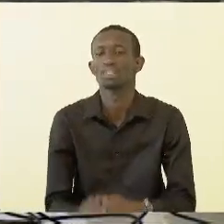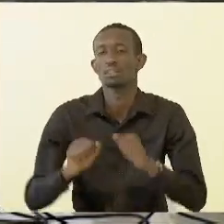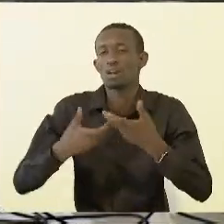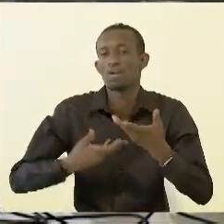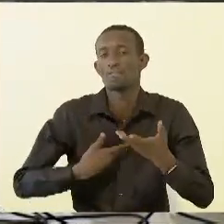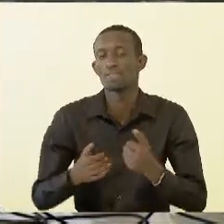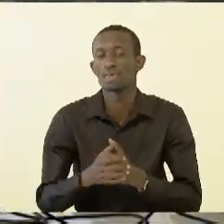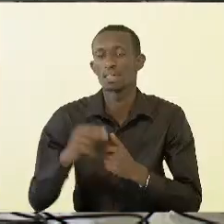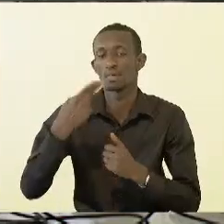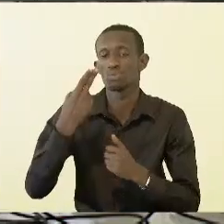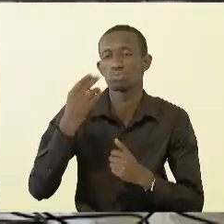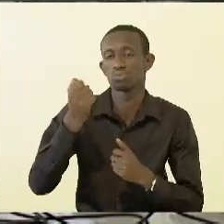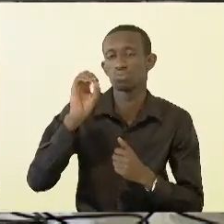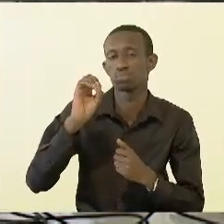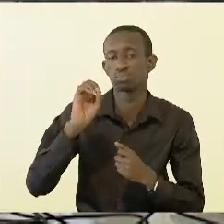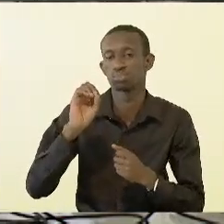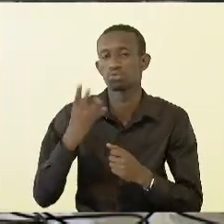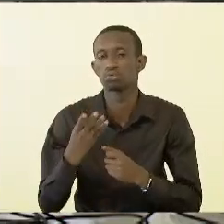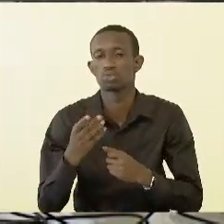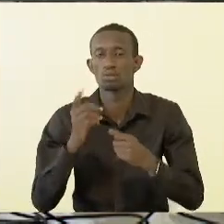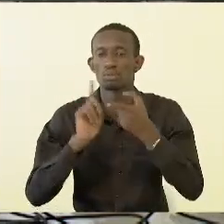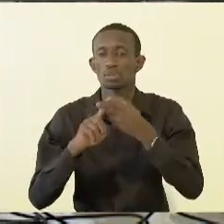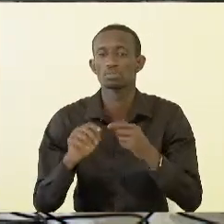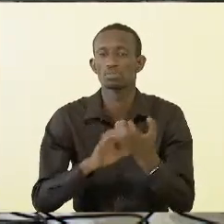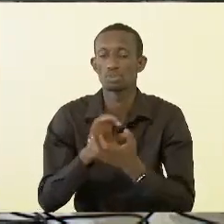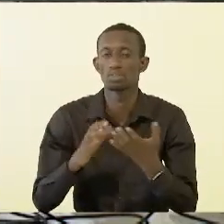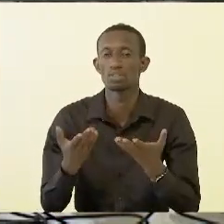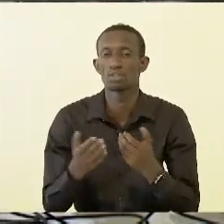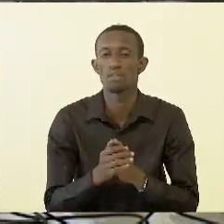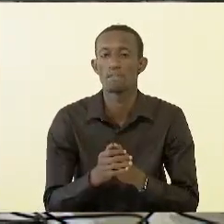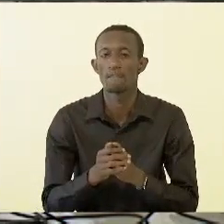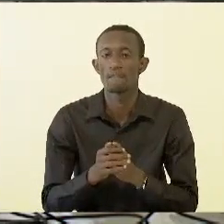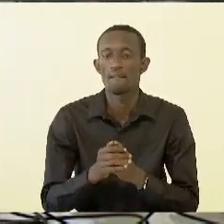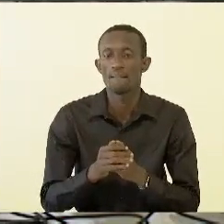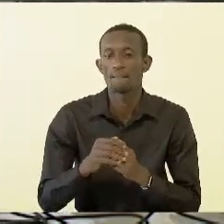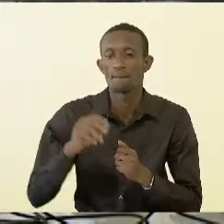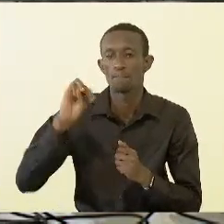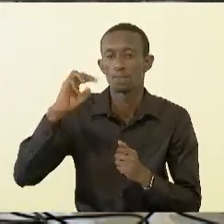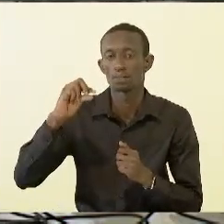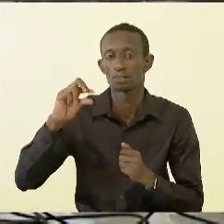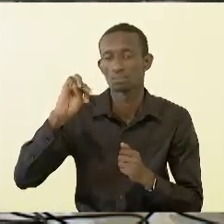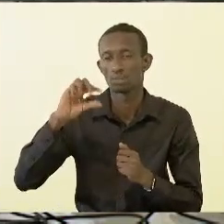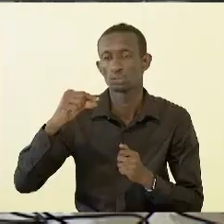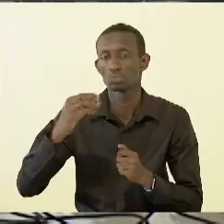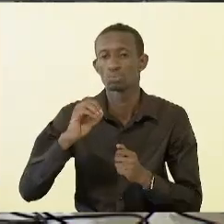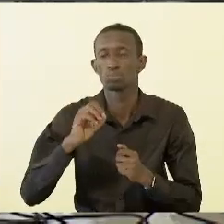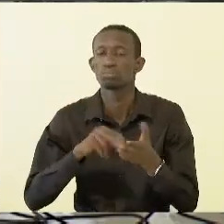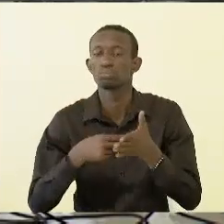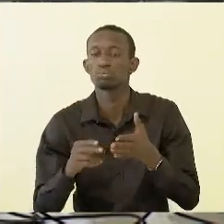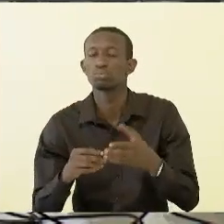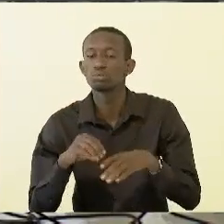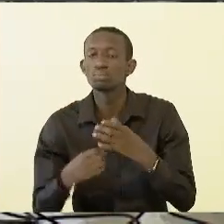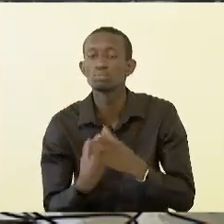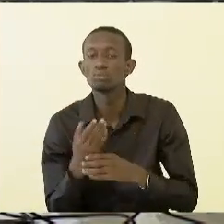either sulfuric acid reacting with any other base, magnesium oxide. This will